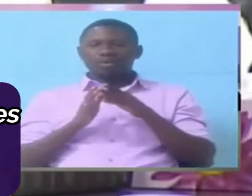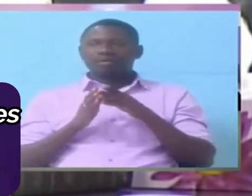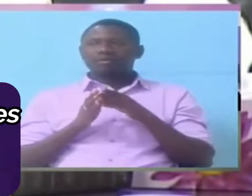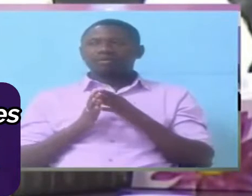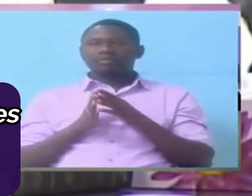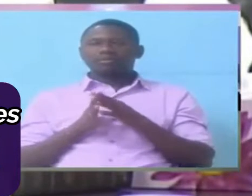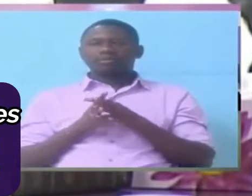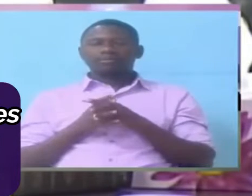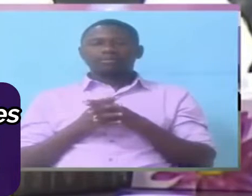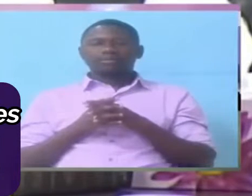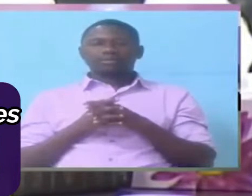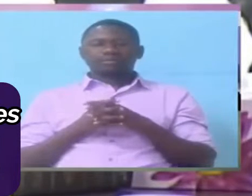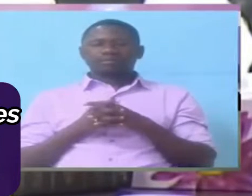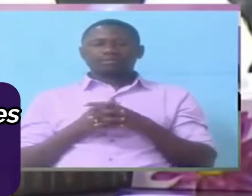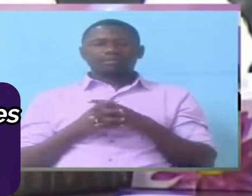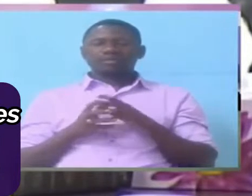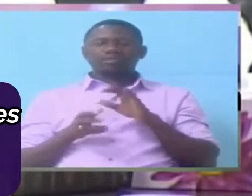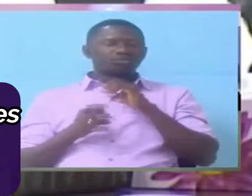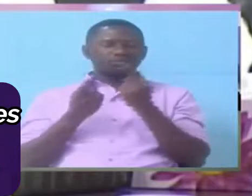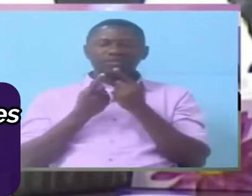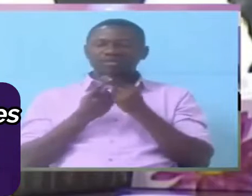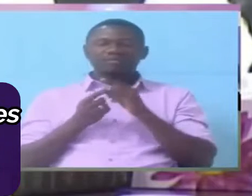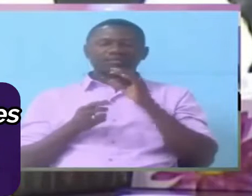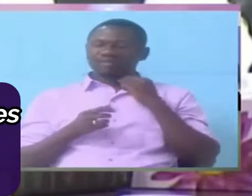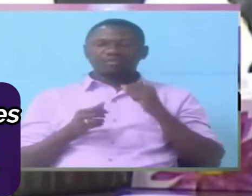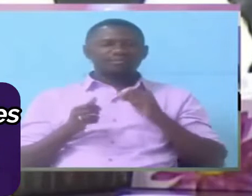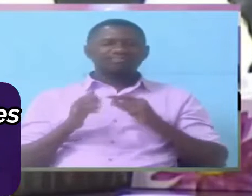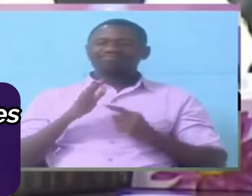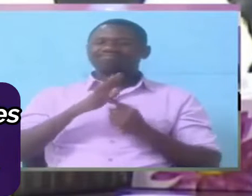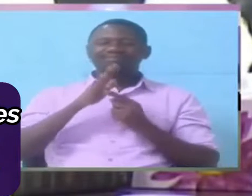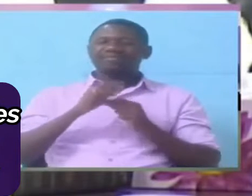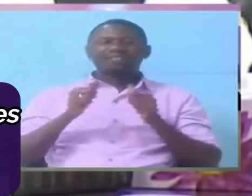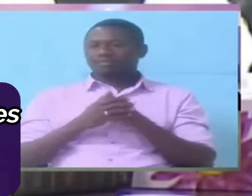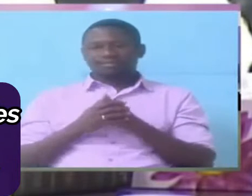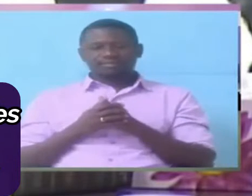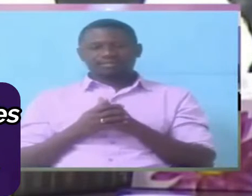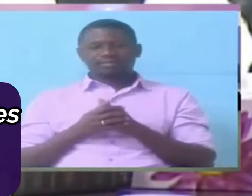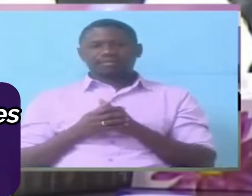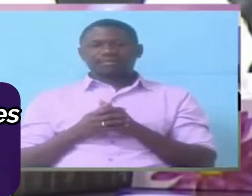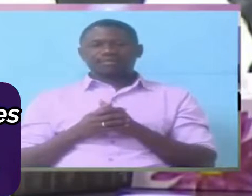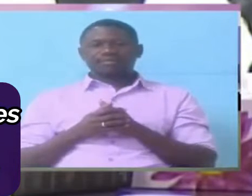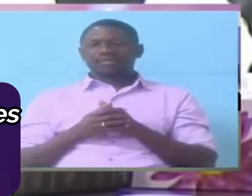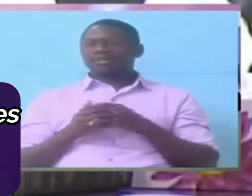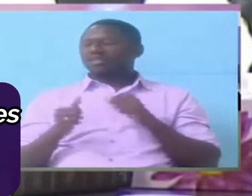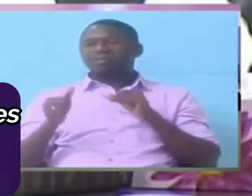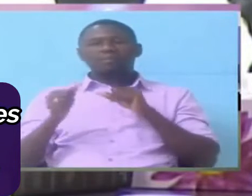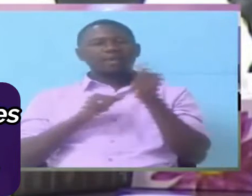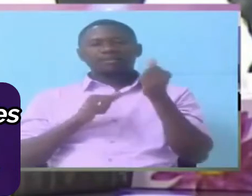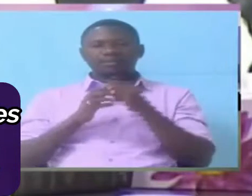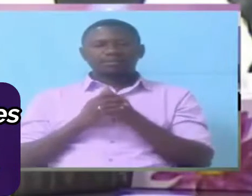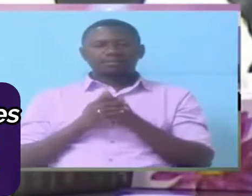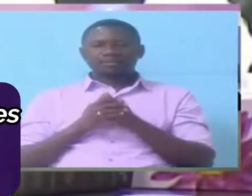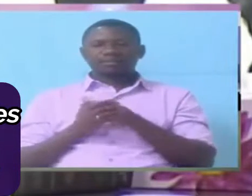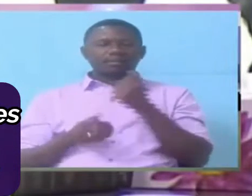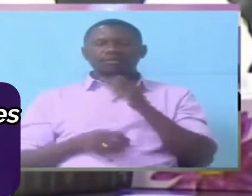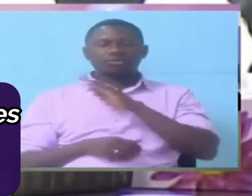thing is something that has no equality. Andung, and also